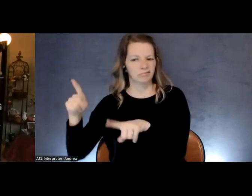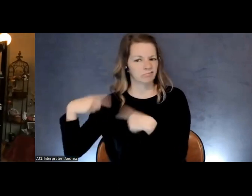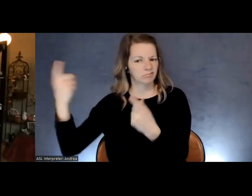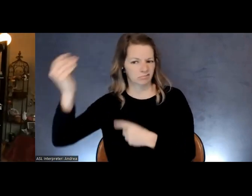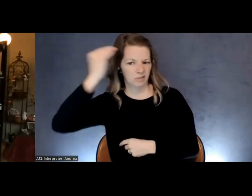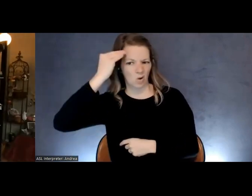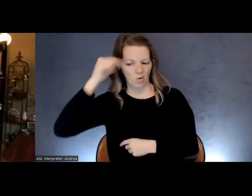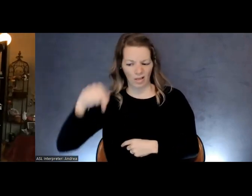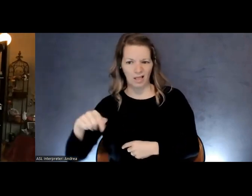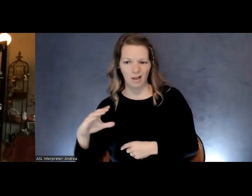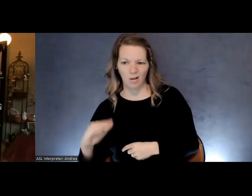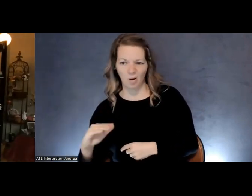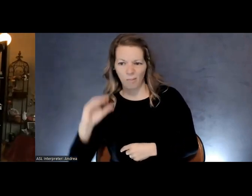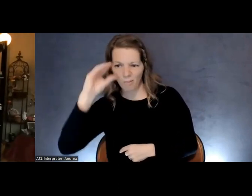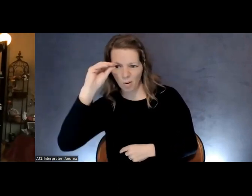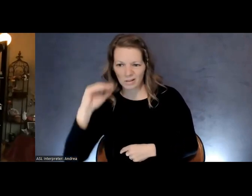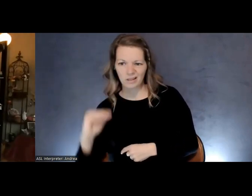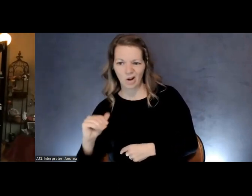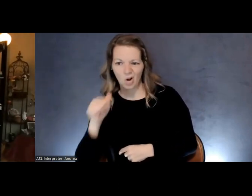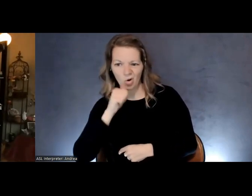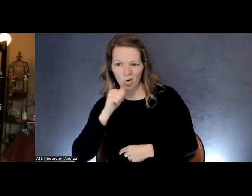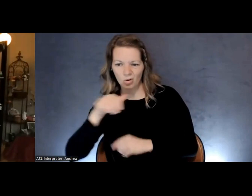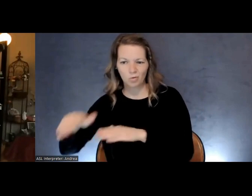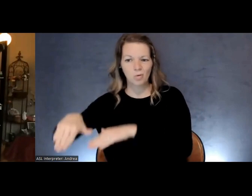that little boys and little girls both grow up in